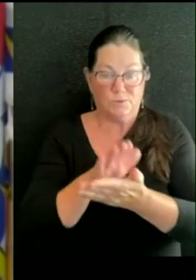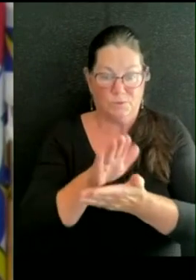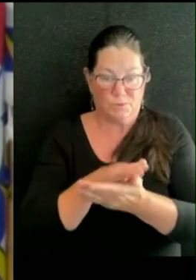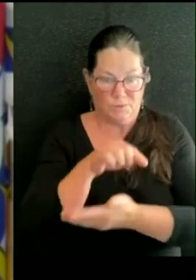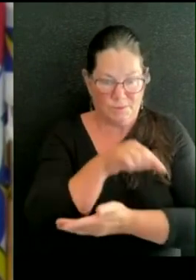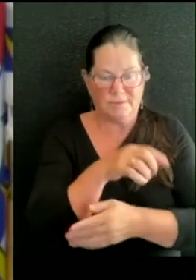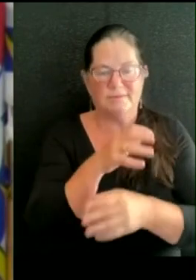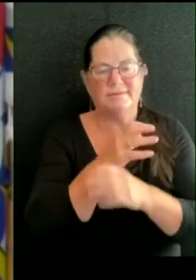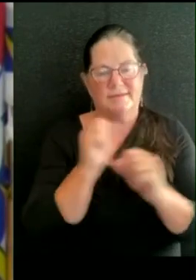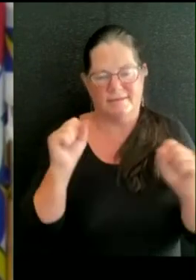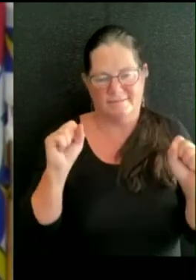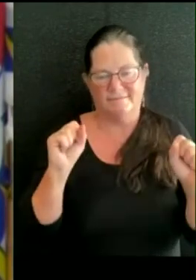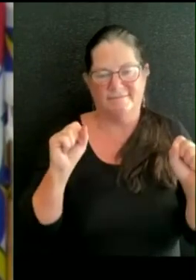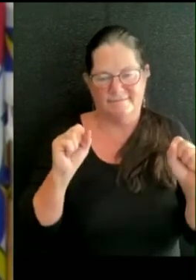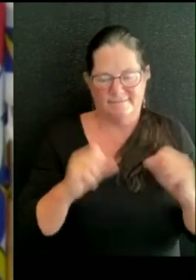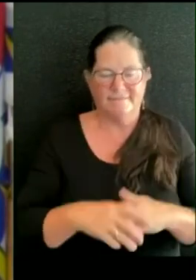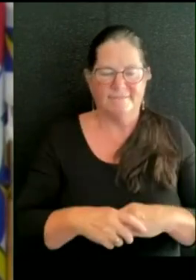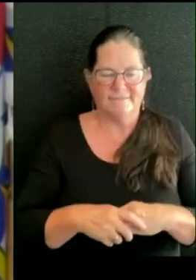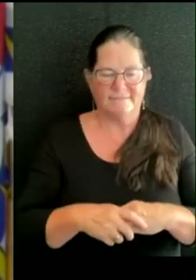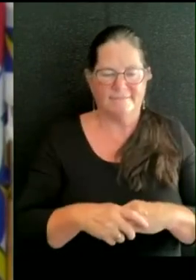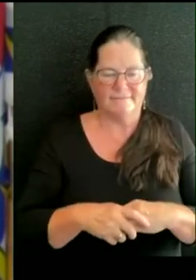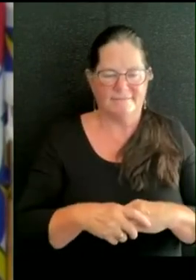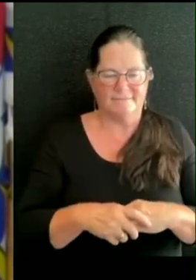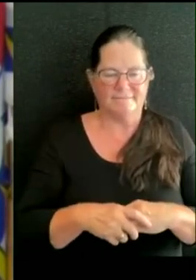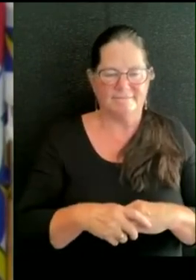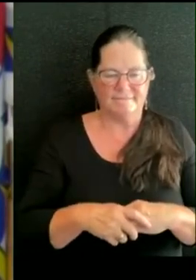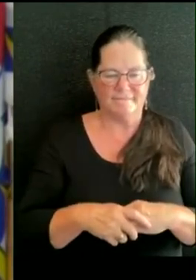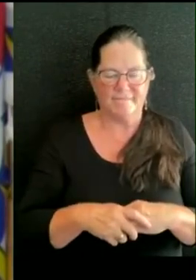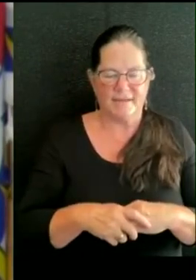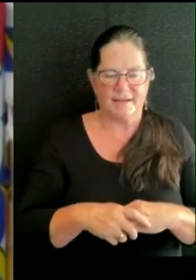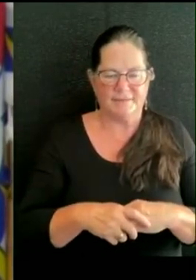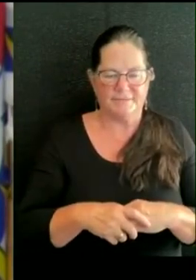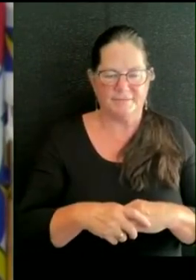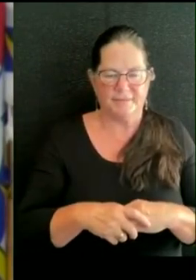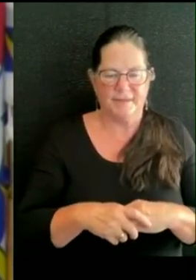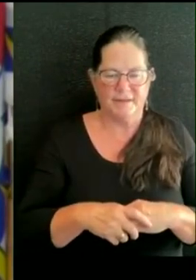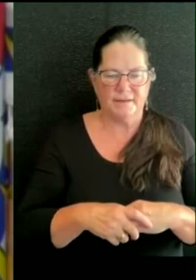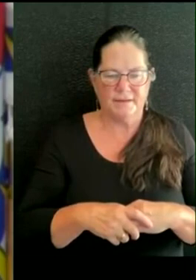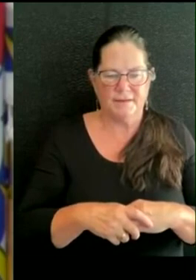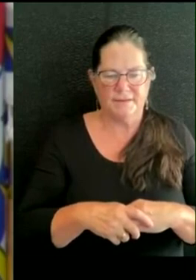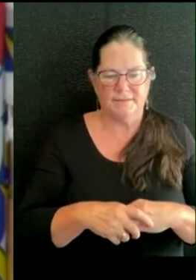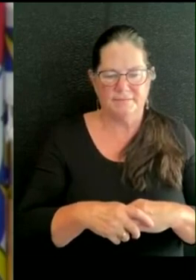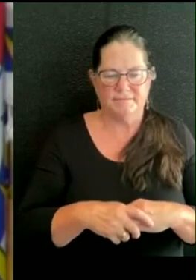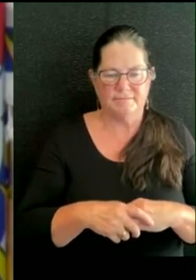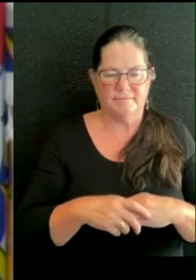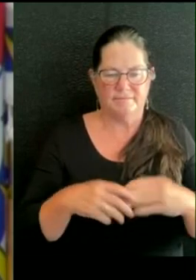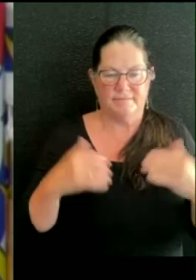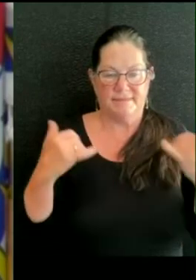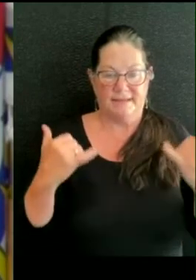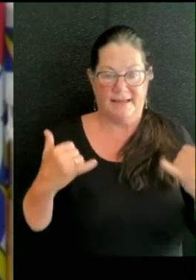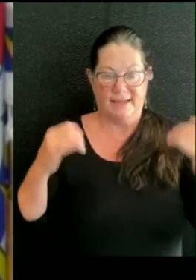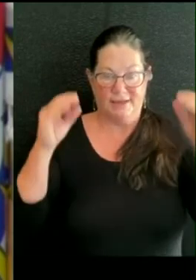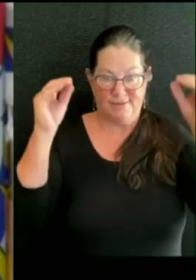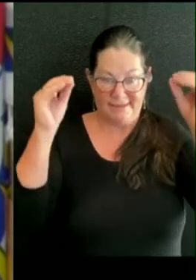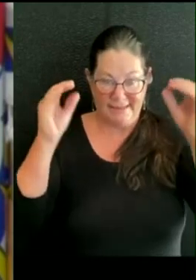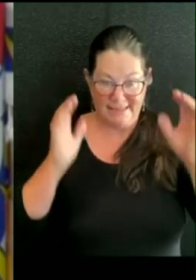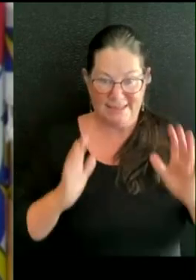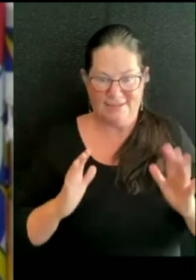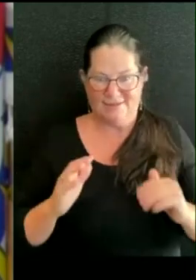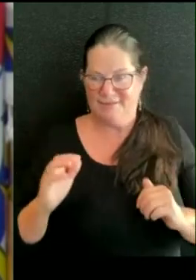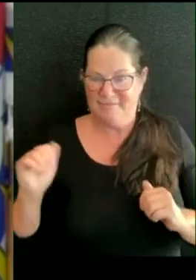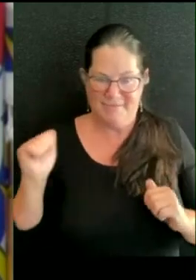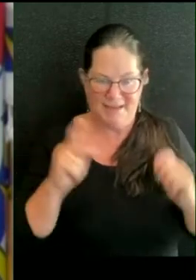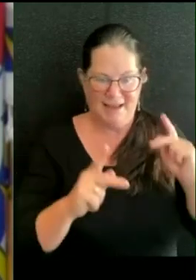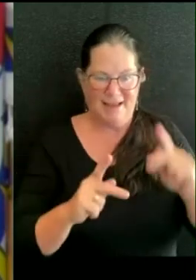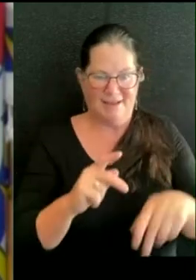departments who were there. And this, because of that, this morning, the teachers were able to get back into the school and begin